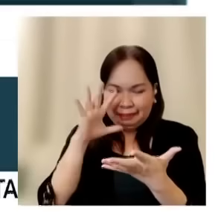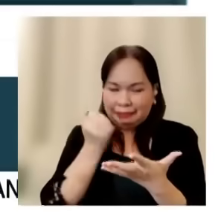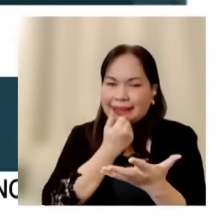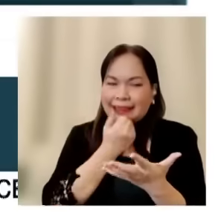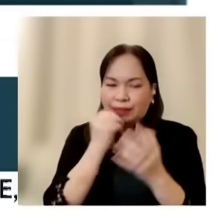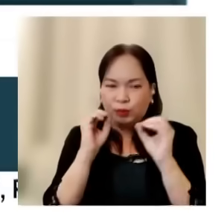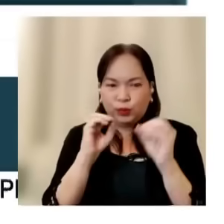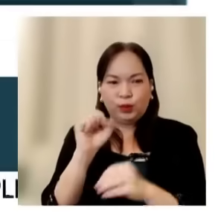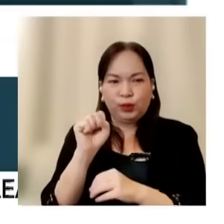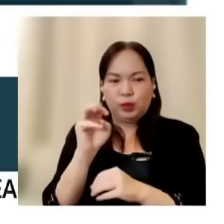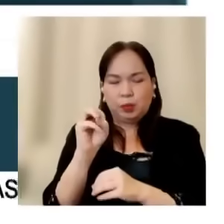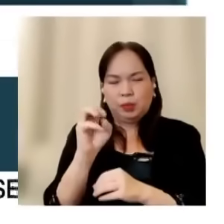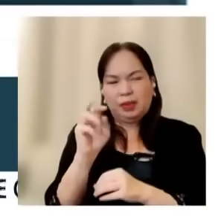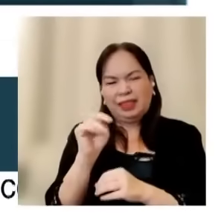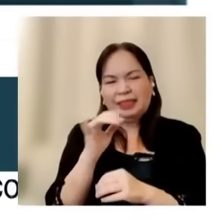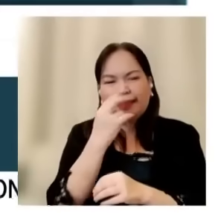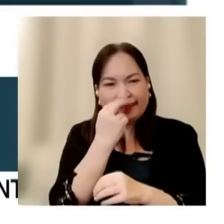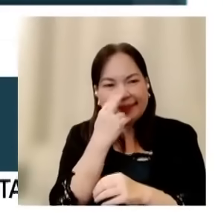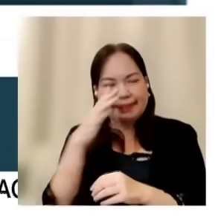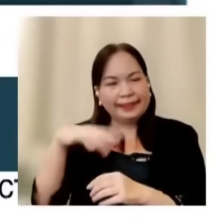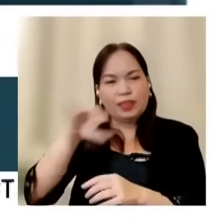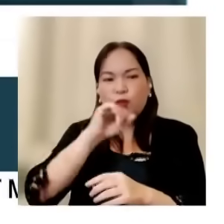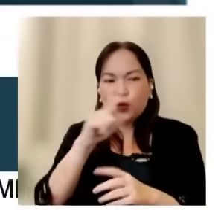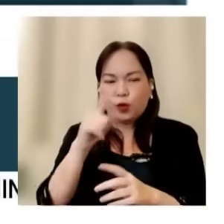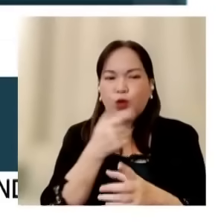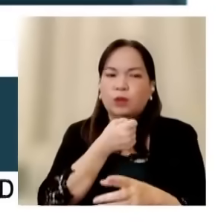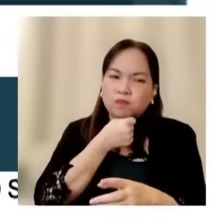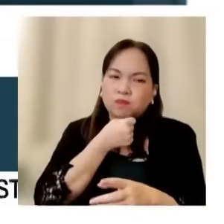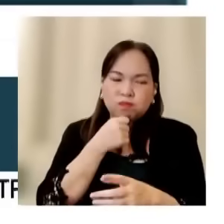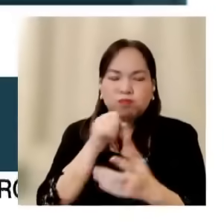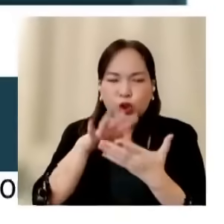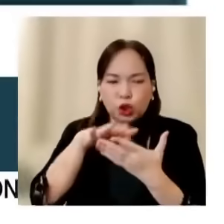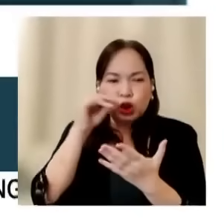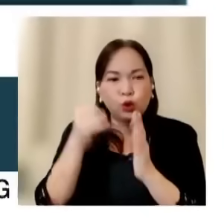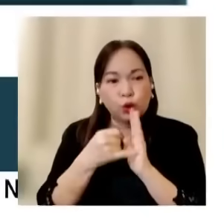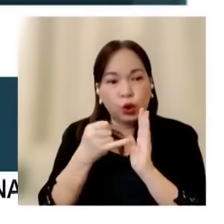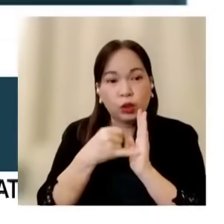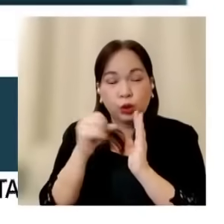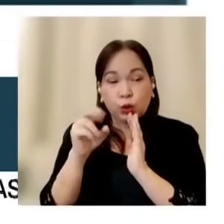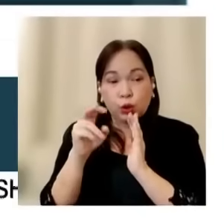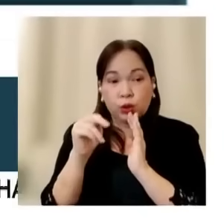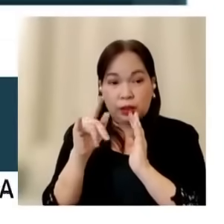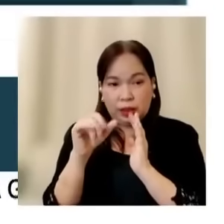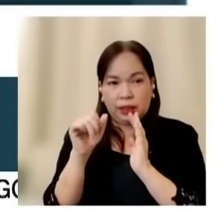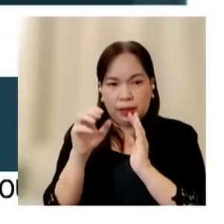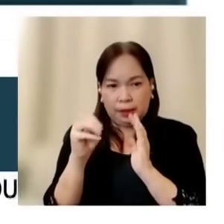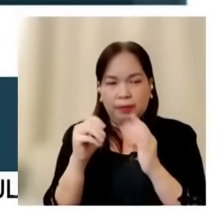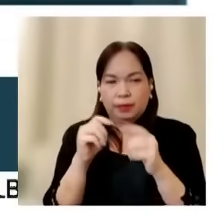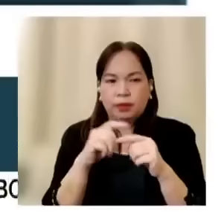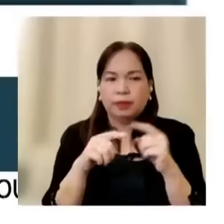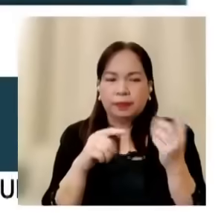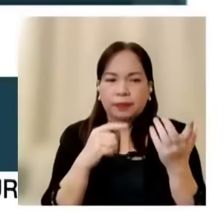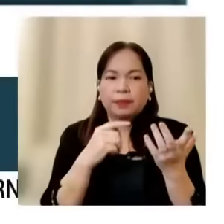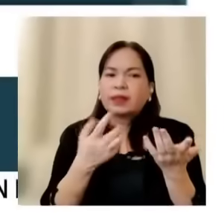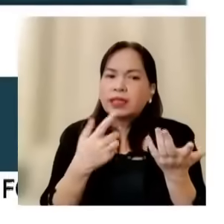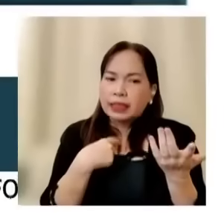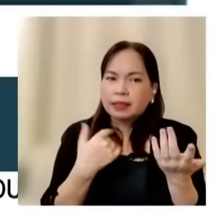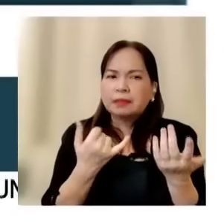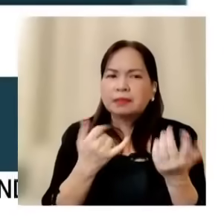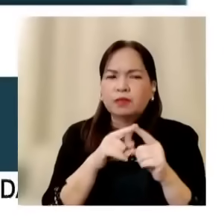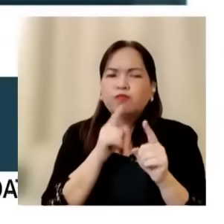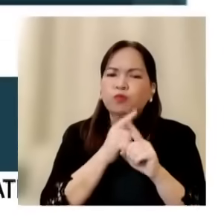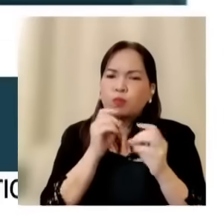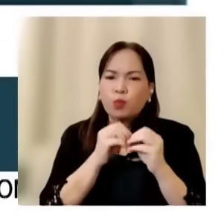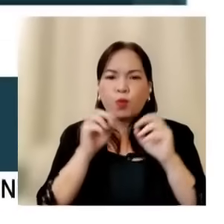Carmina, we have to further defend the context, and that's why we have to be more nuanced in our analysis of